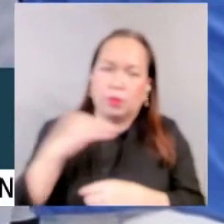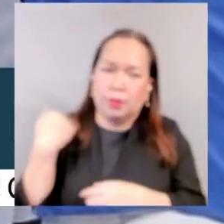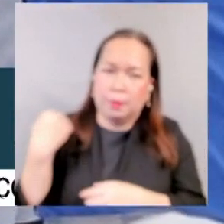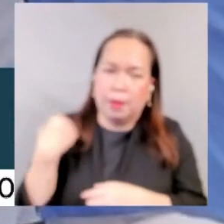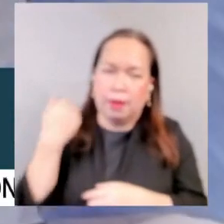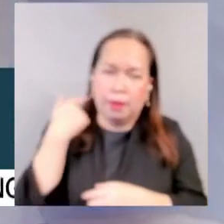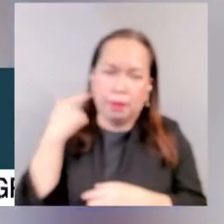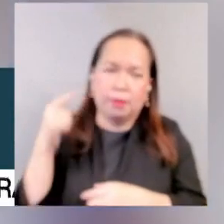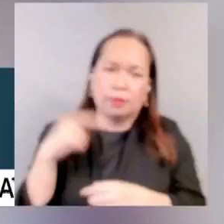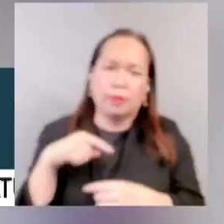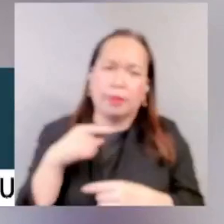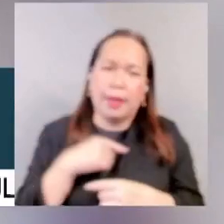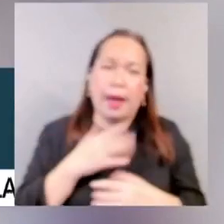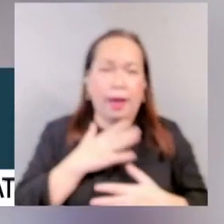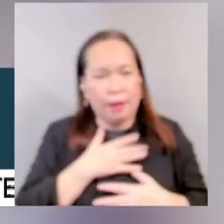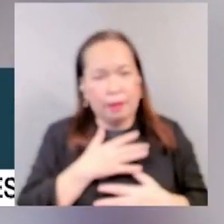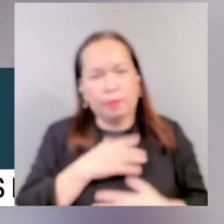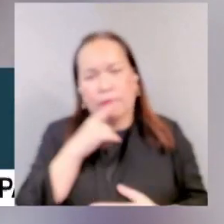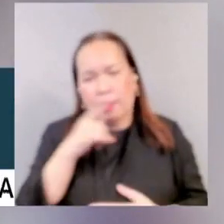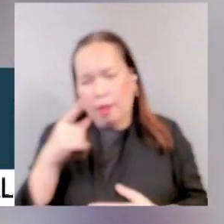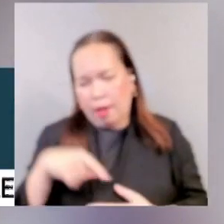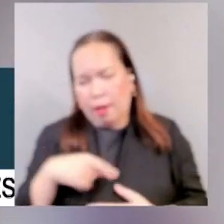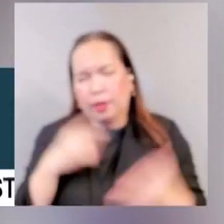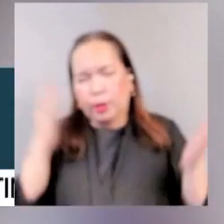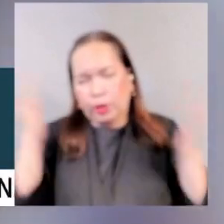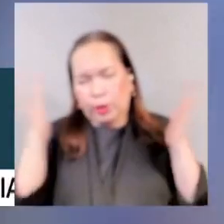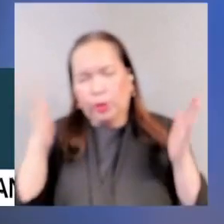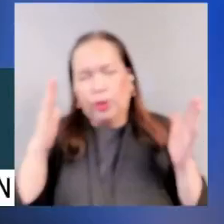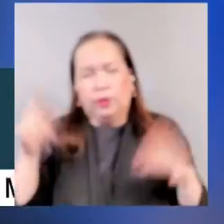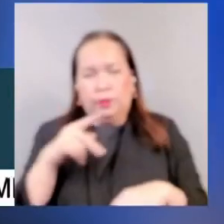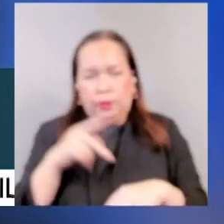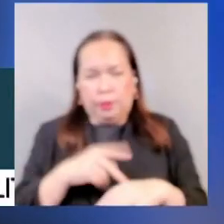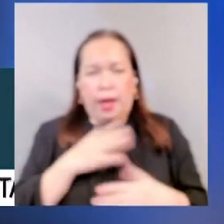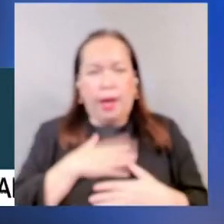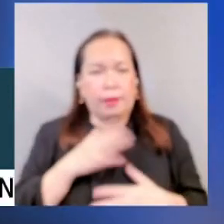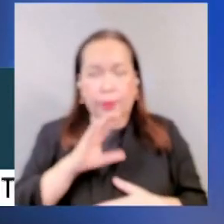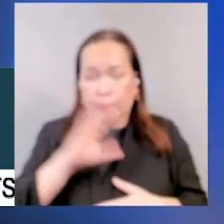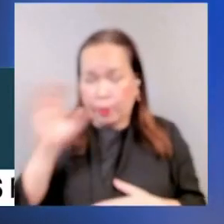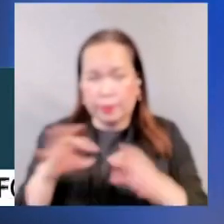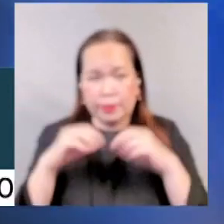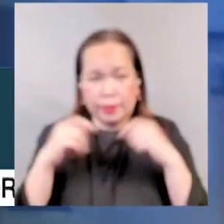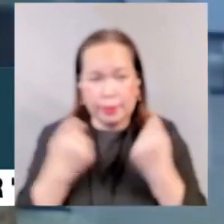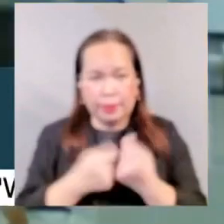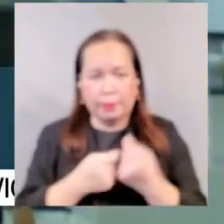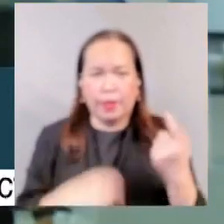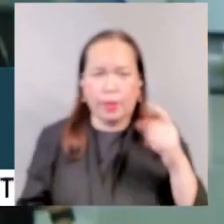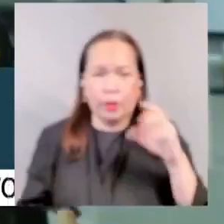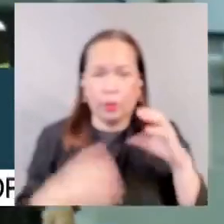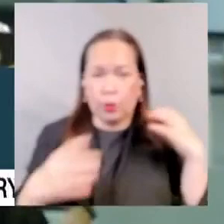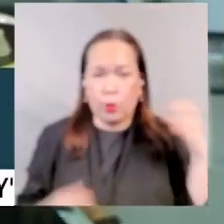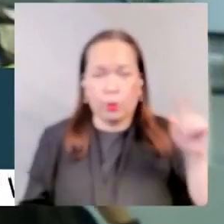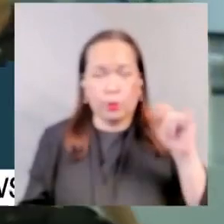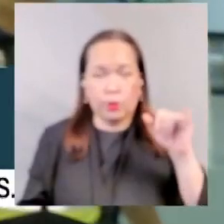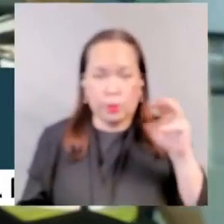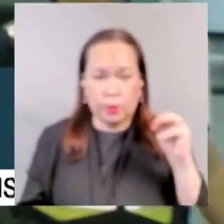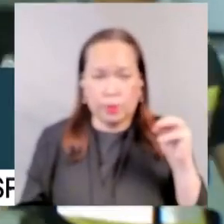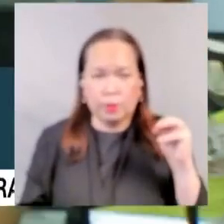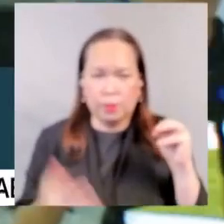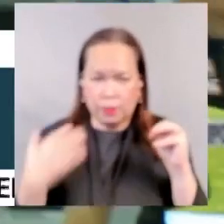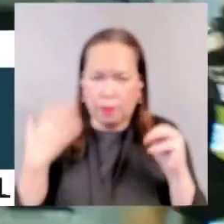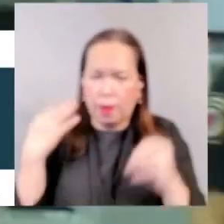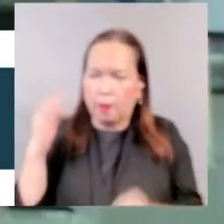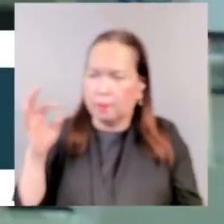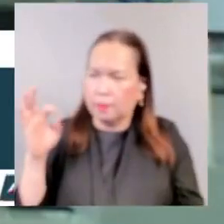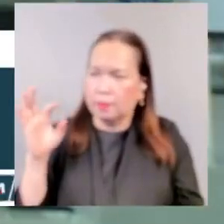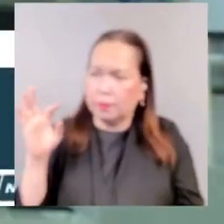know, for the country, you know, with the team, happy for the whole team. And Coach Tim, he revenged his loss as well back in 1998, so happy for